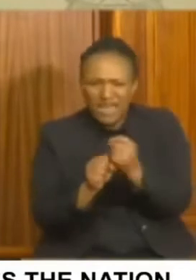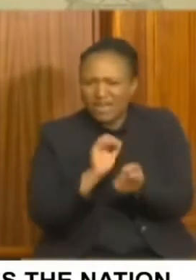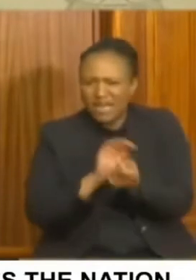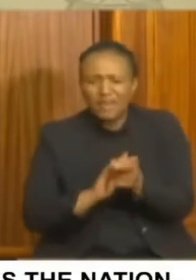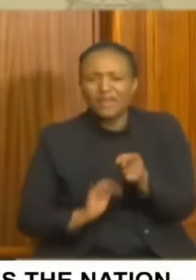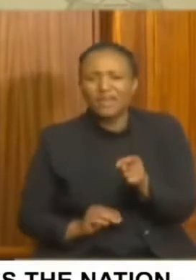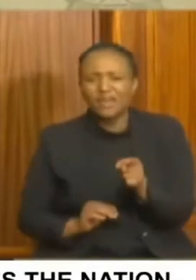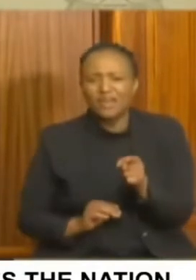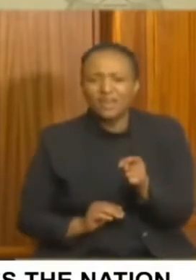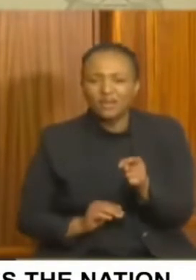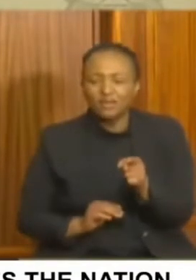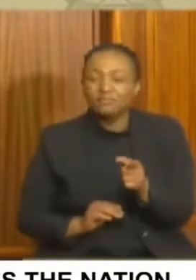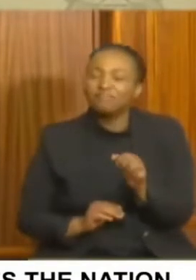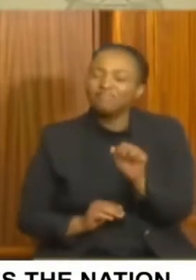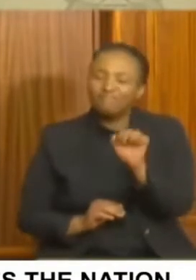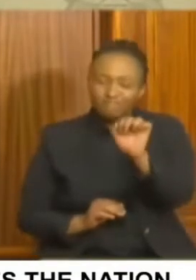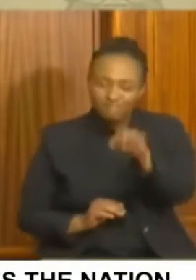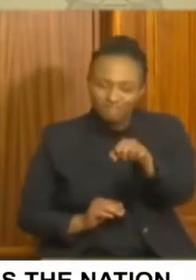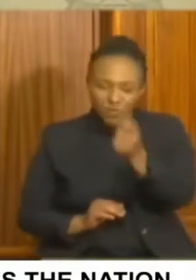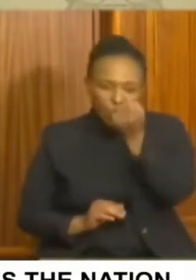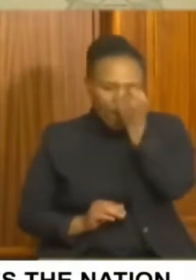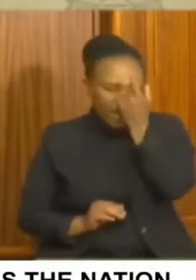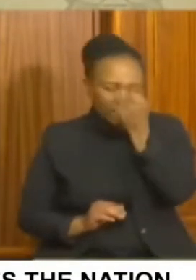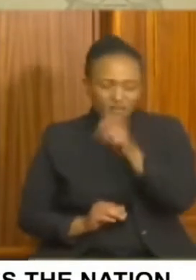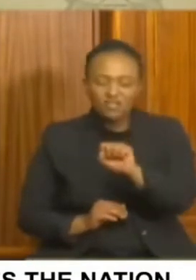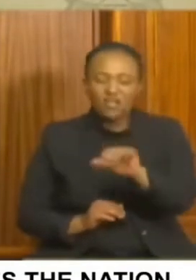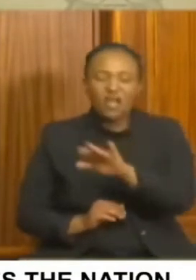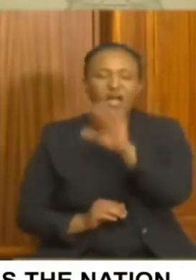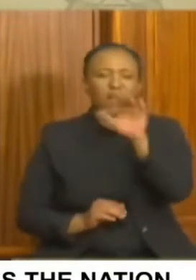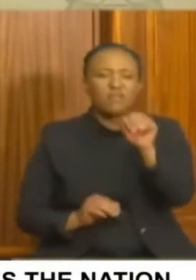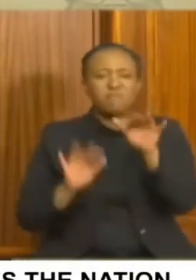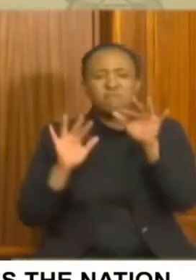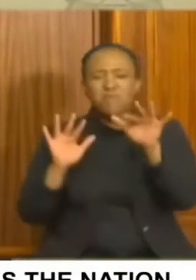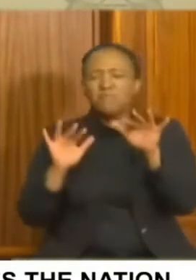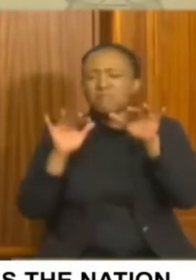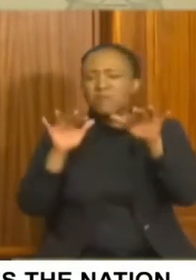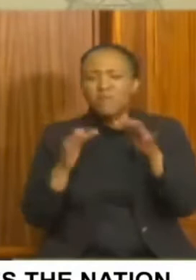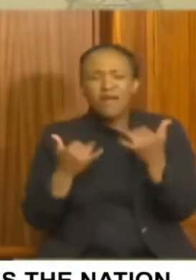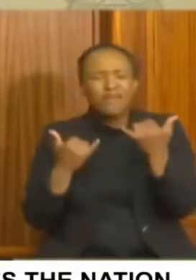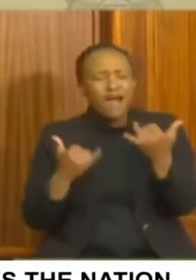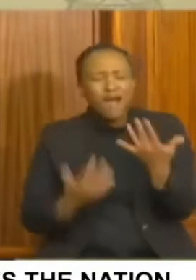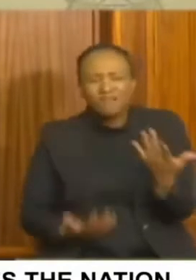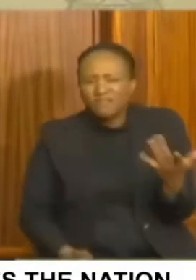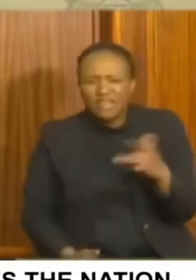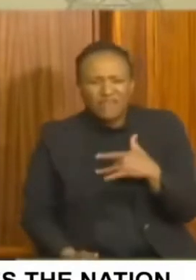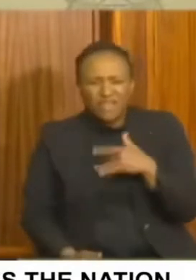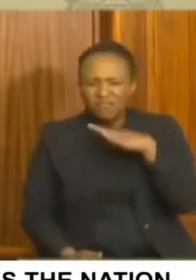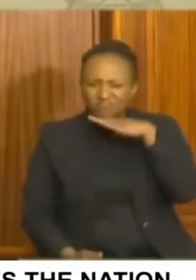It is understandable that many South Africans now feel tired and weary.